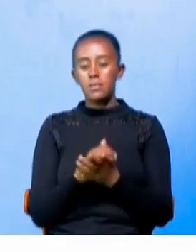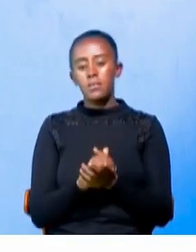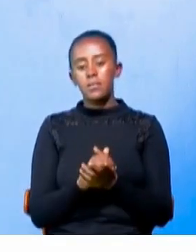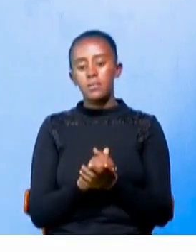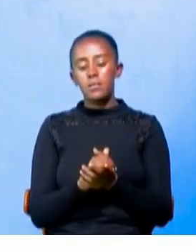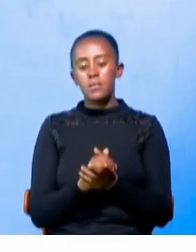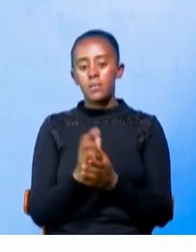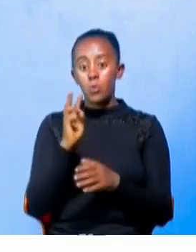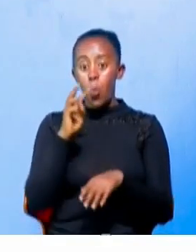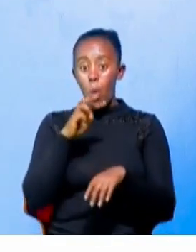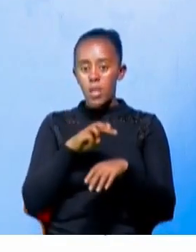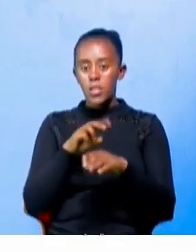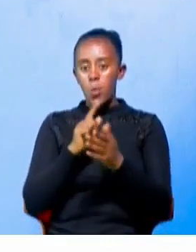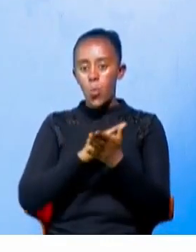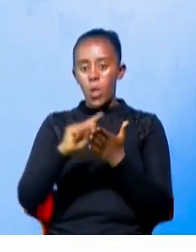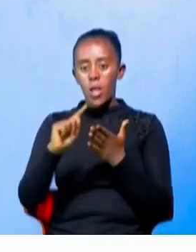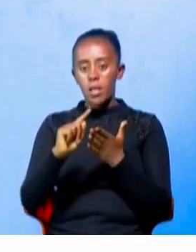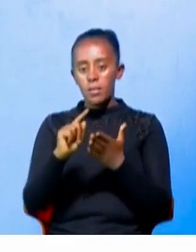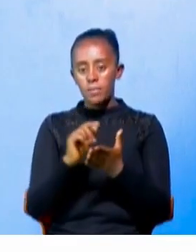a week.